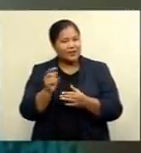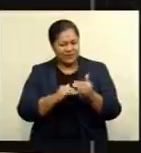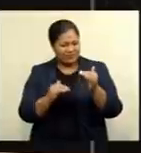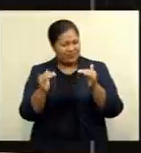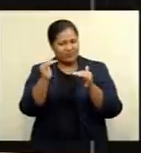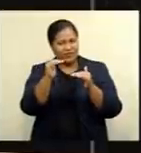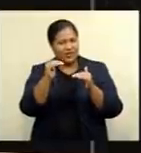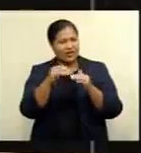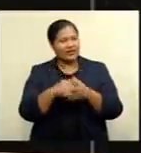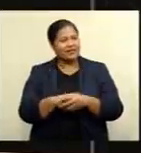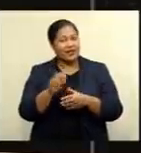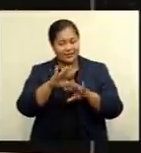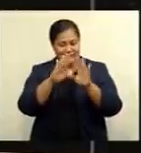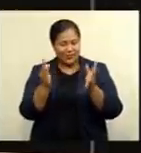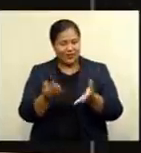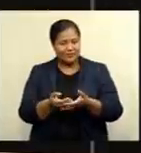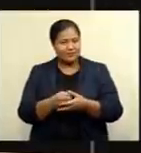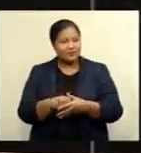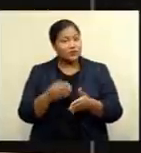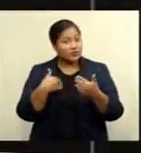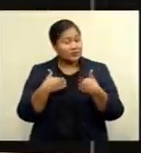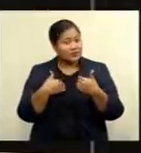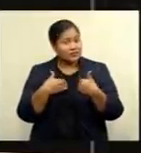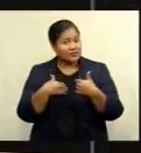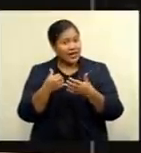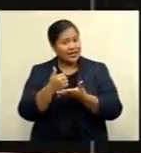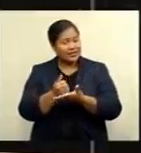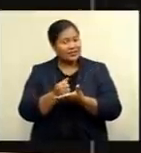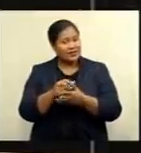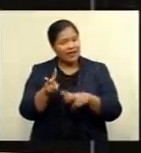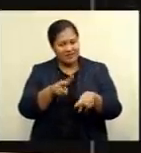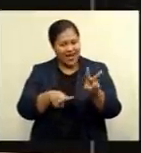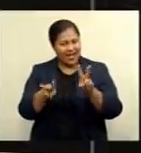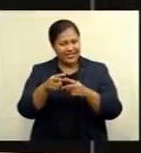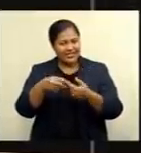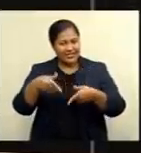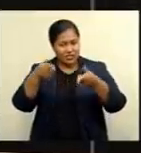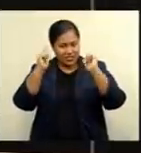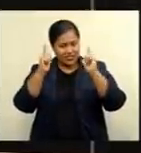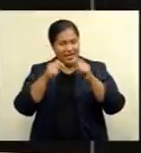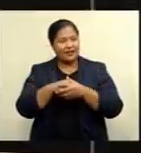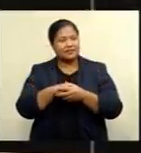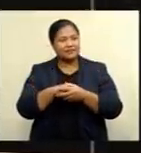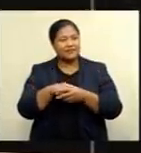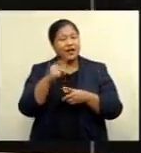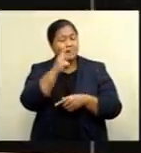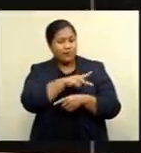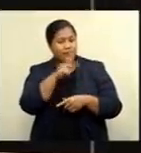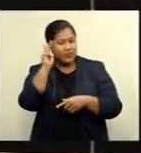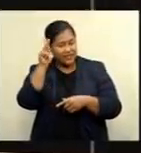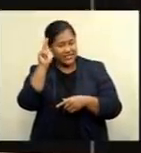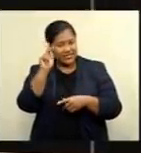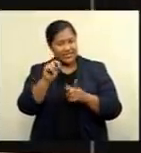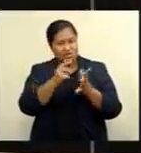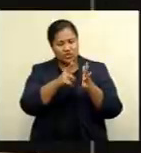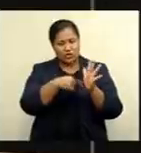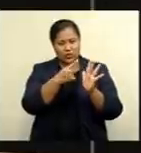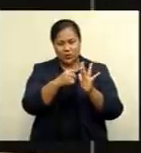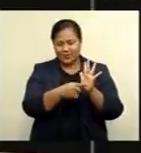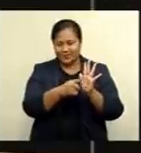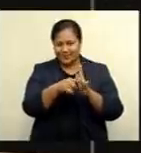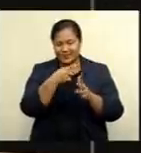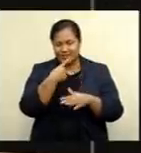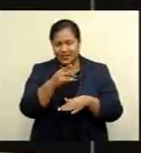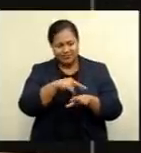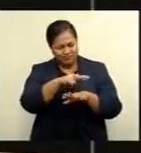world. USP Acting Deputy Vice-Chancellor Education, Professor Chito Vanualailai, says the ABC report discredits a